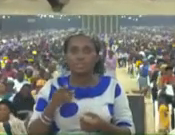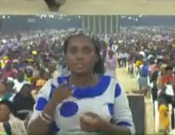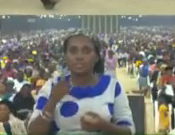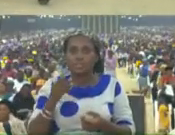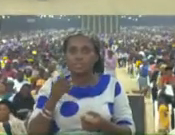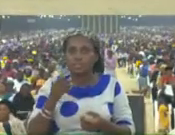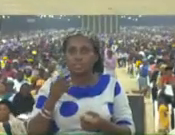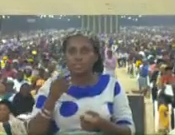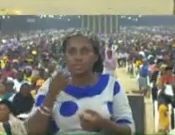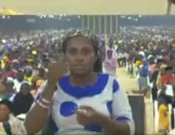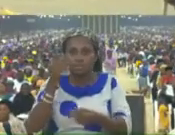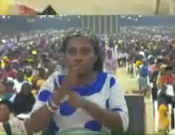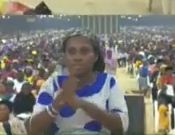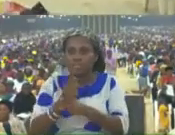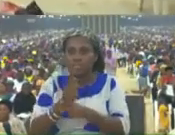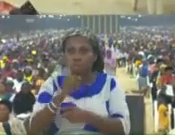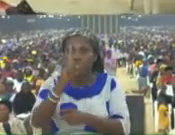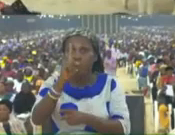one meal left.